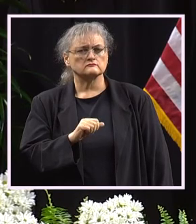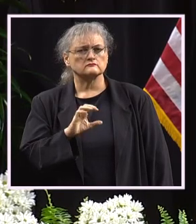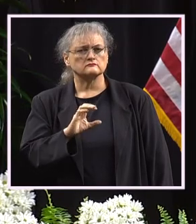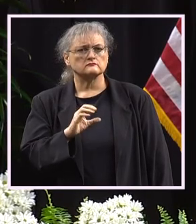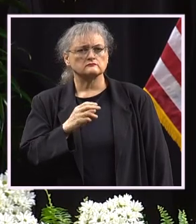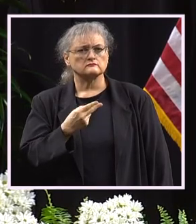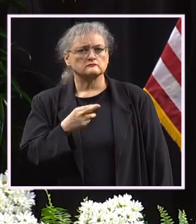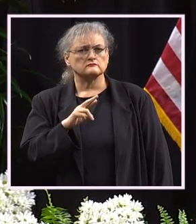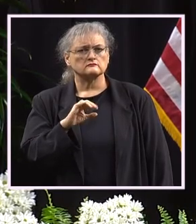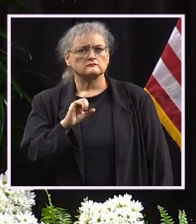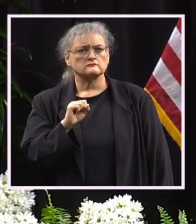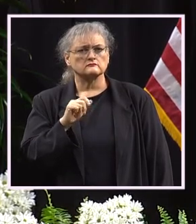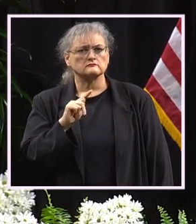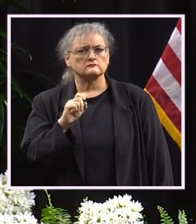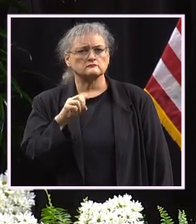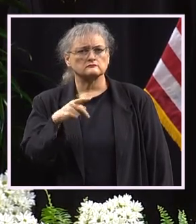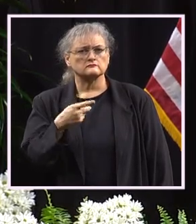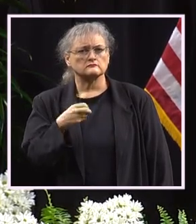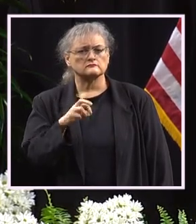Christopher Charles Pines.